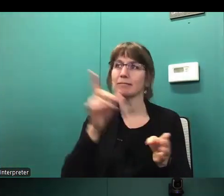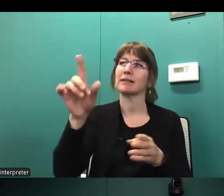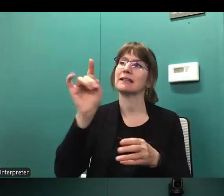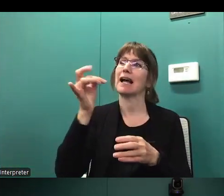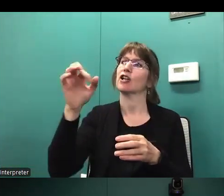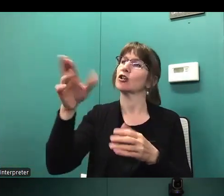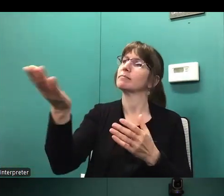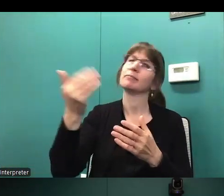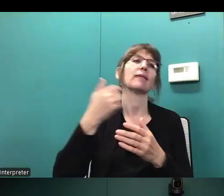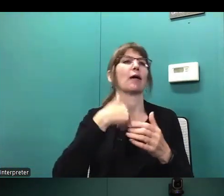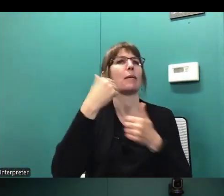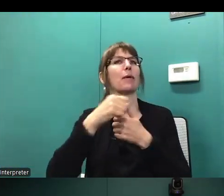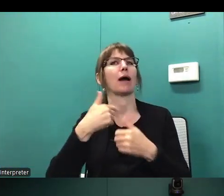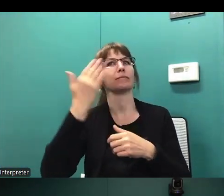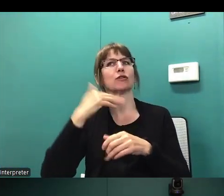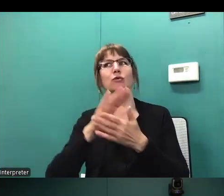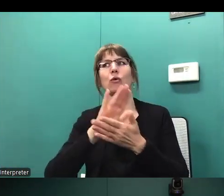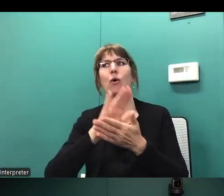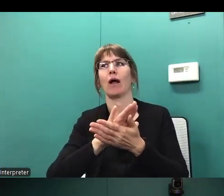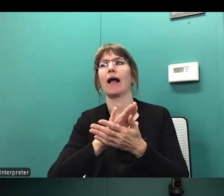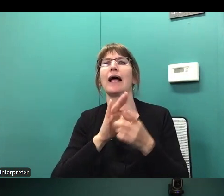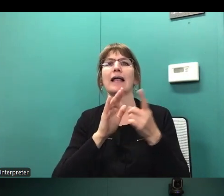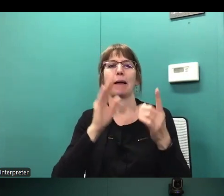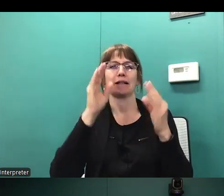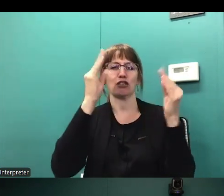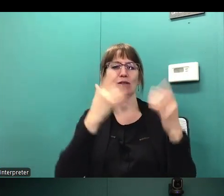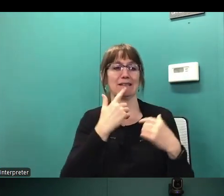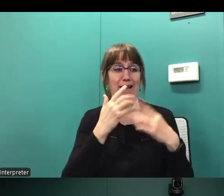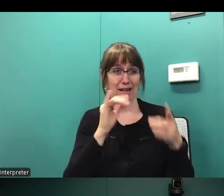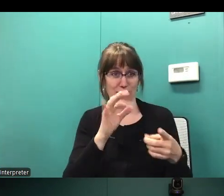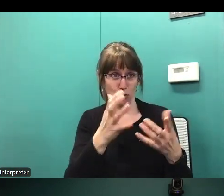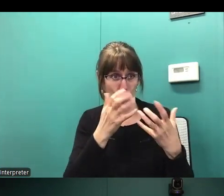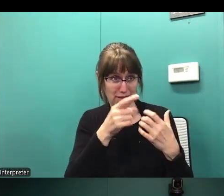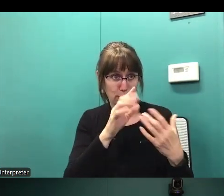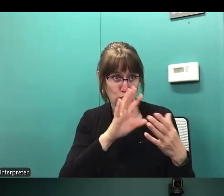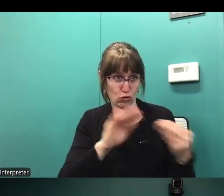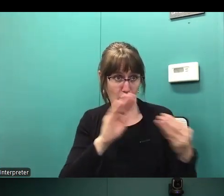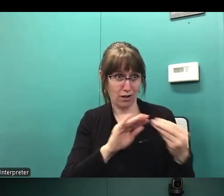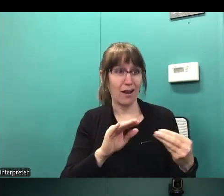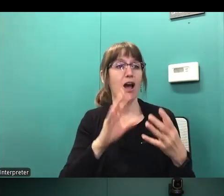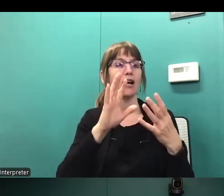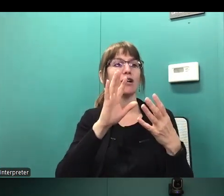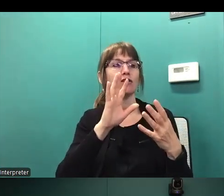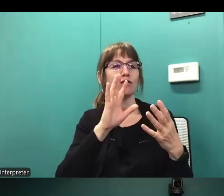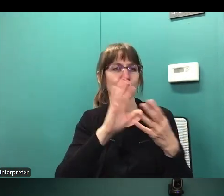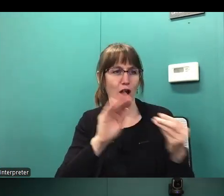I was in school, our professors told us if you want to get a kid to talk to them about boogers,